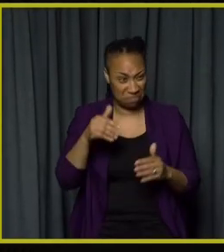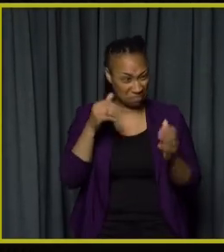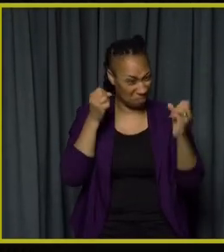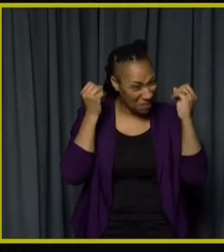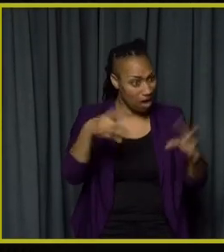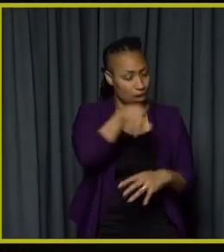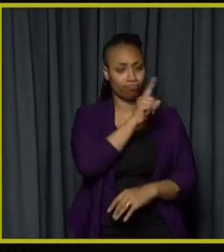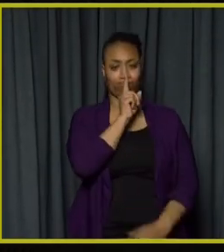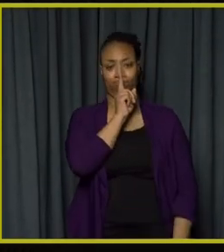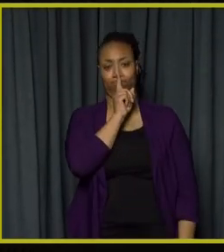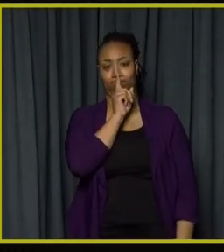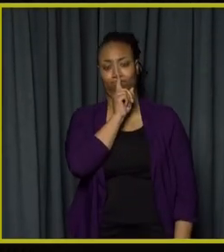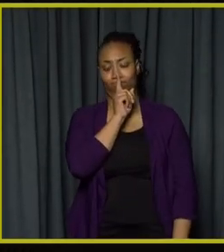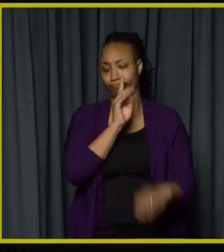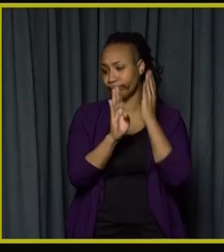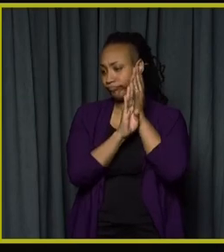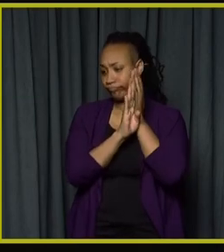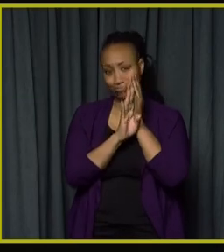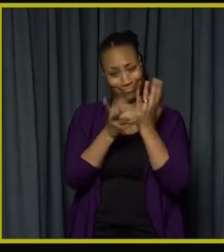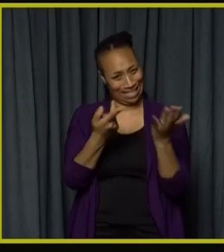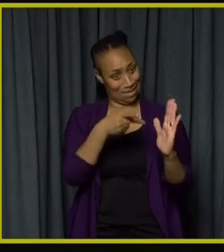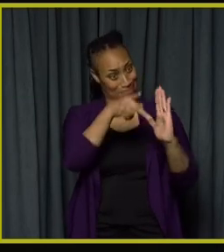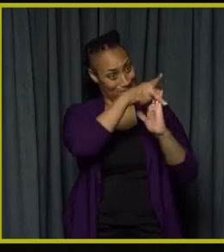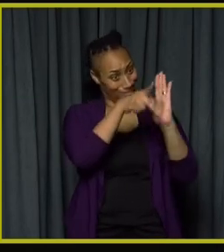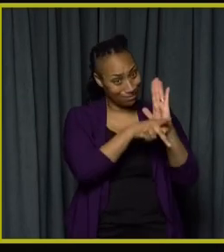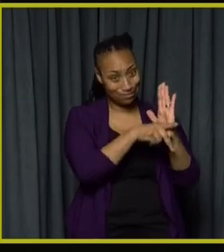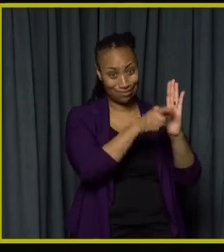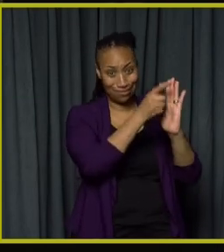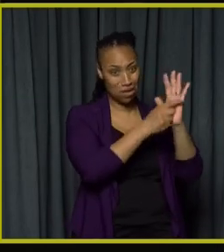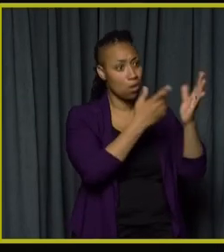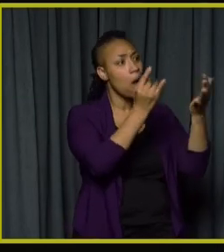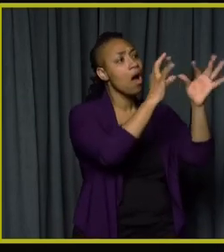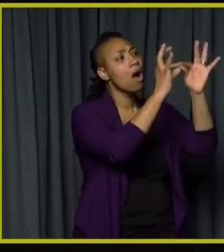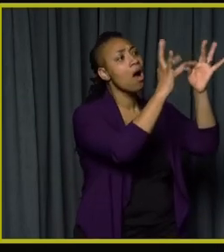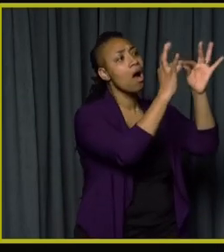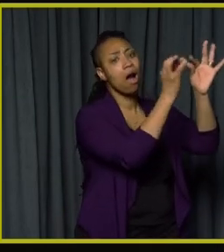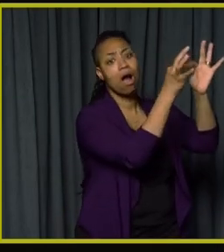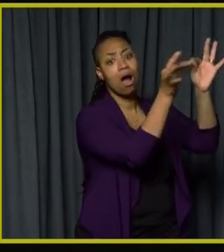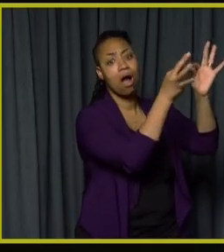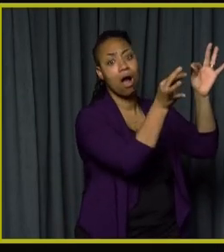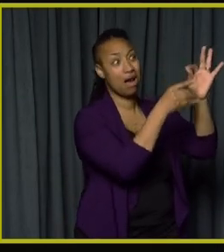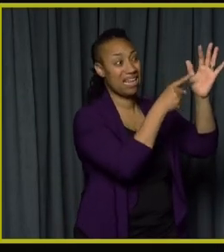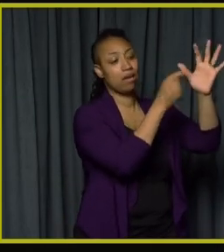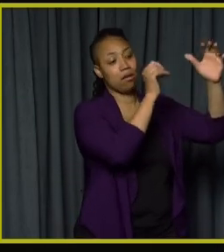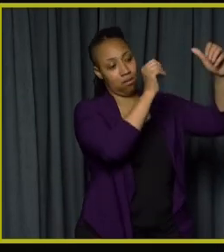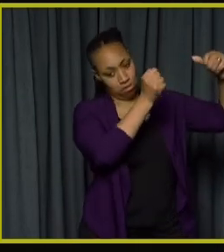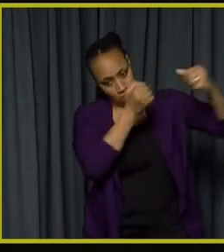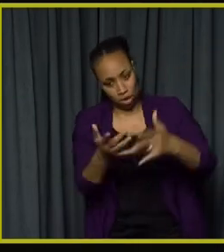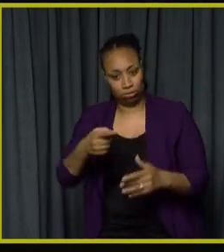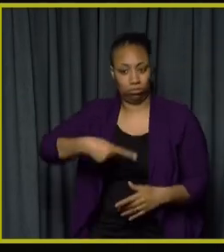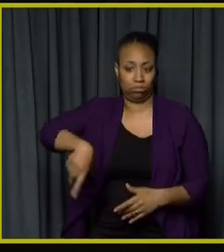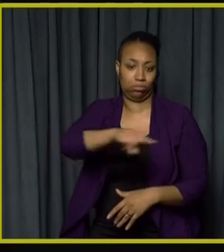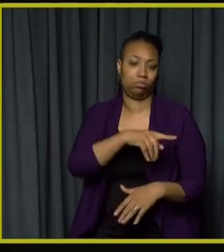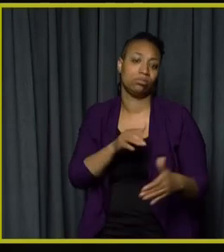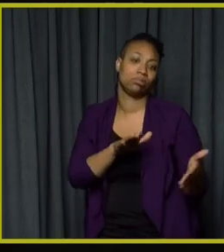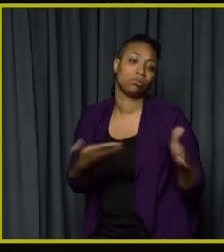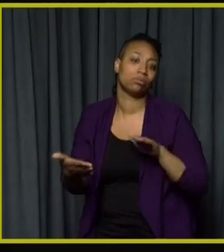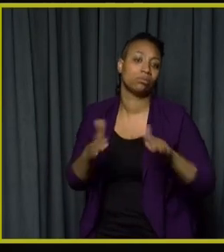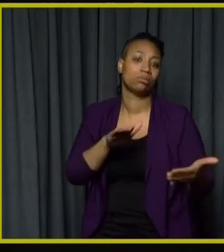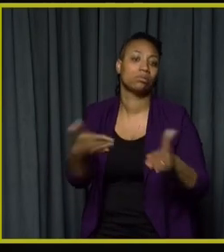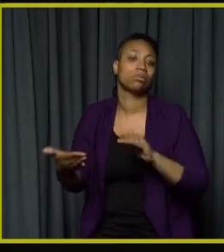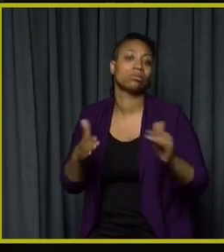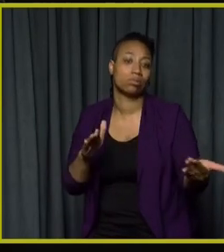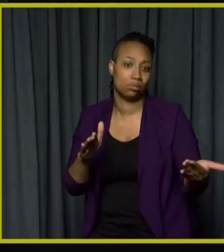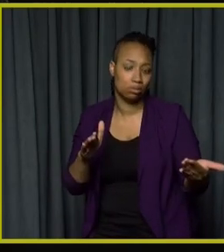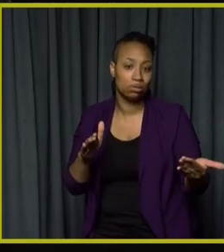policy, regressive piece of public policy, has a death measurement on the down low. And it's been kept on the down